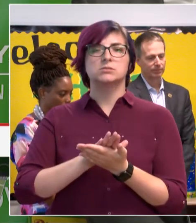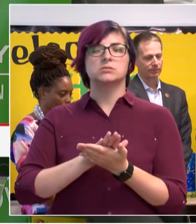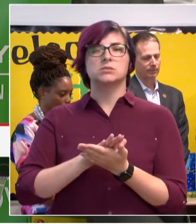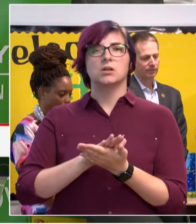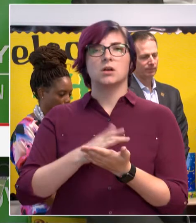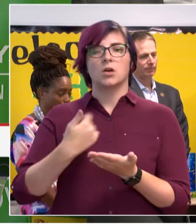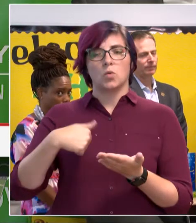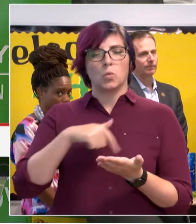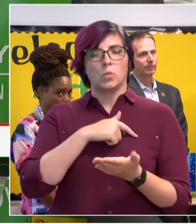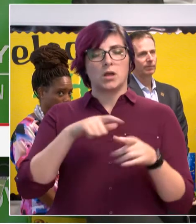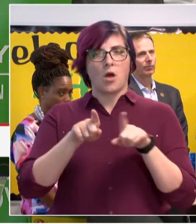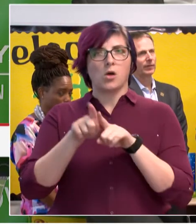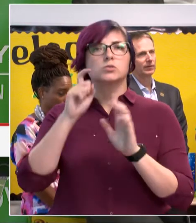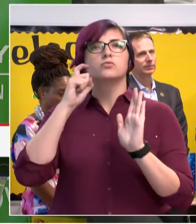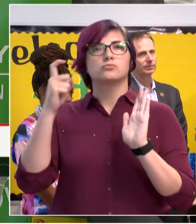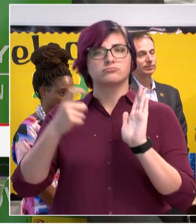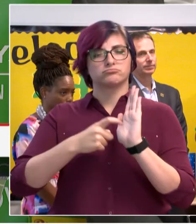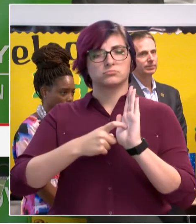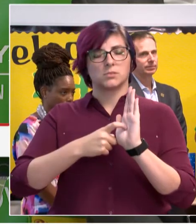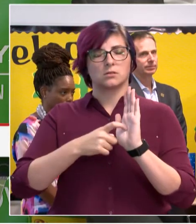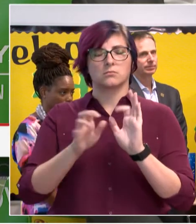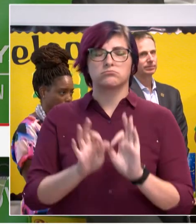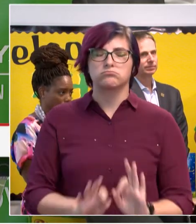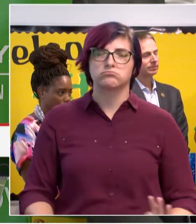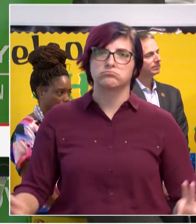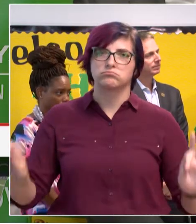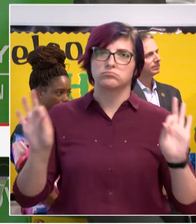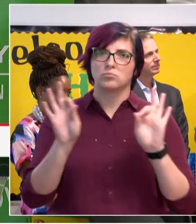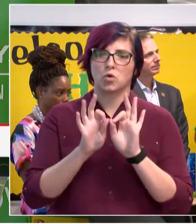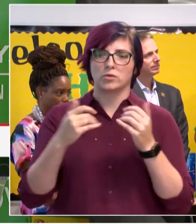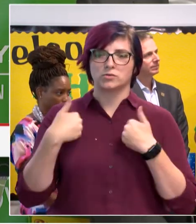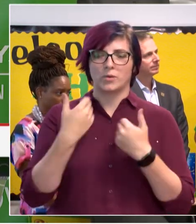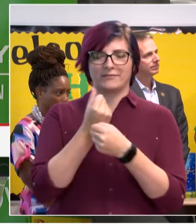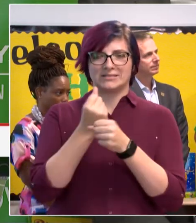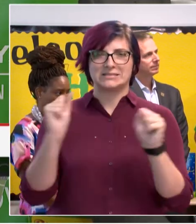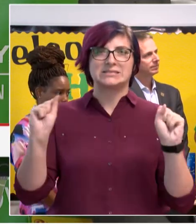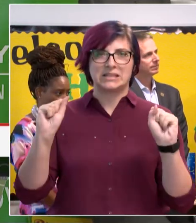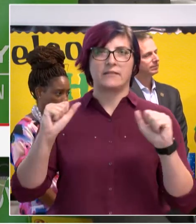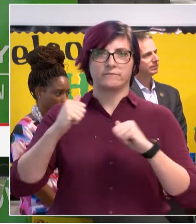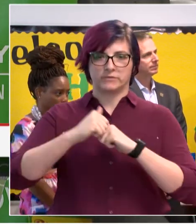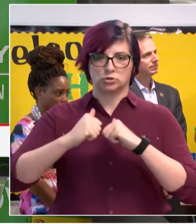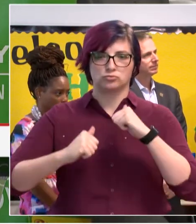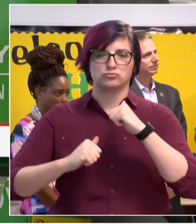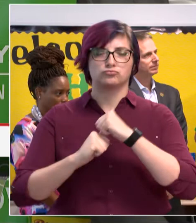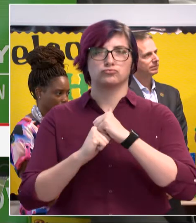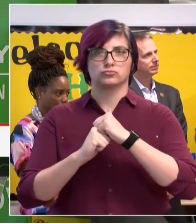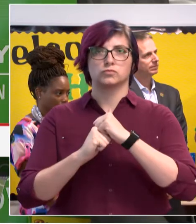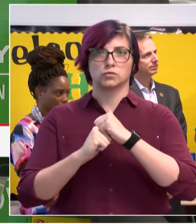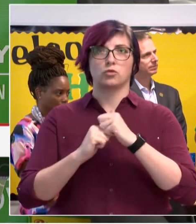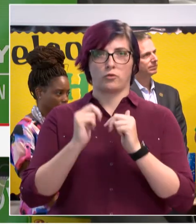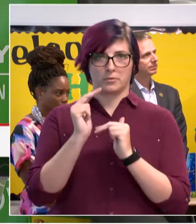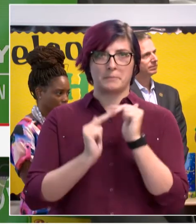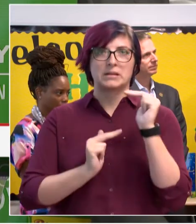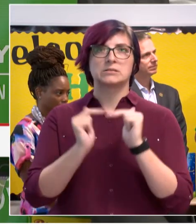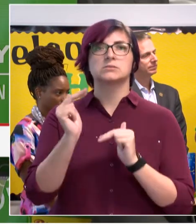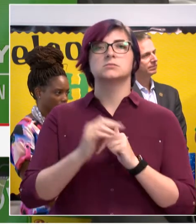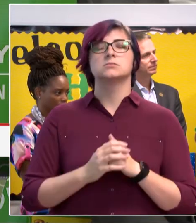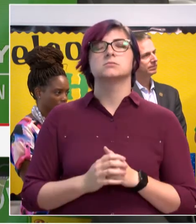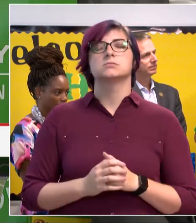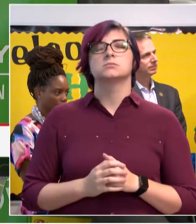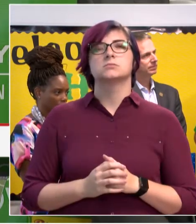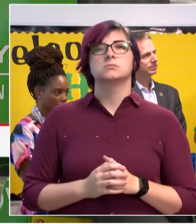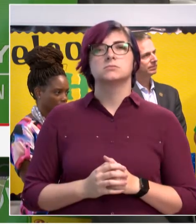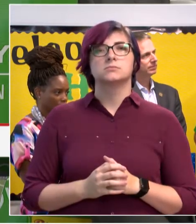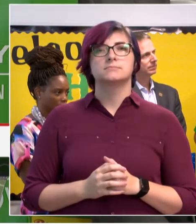We also recognize how important it is to have a safety infrastructure in buildings, weapons abatement at